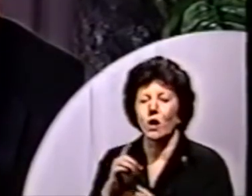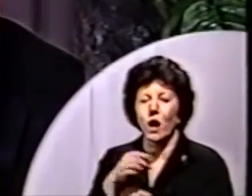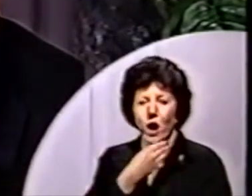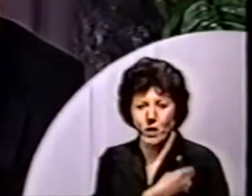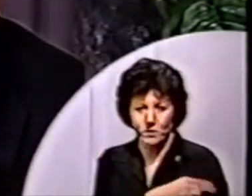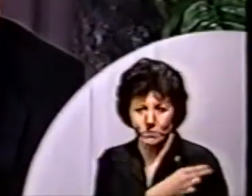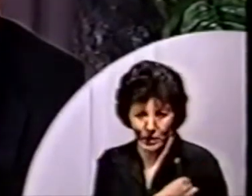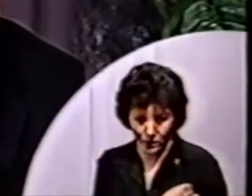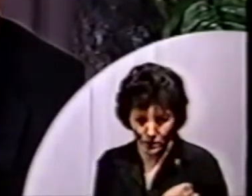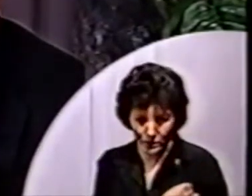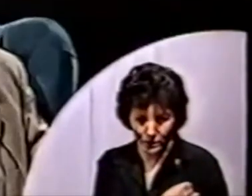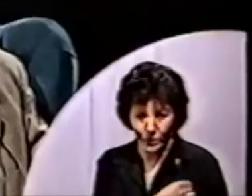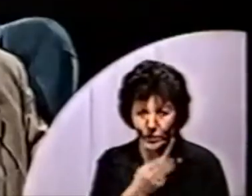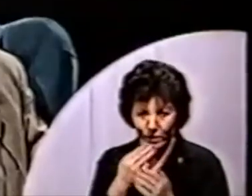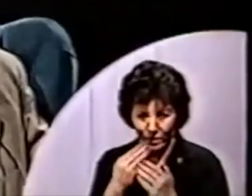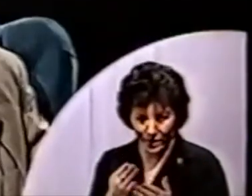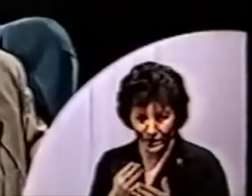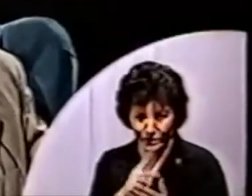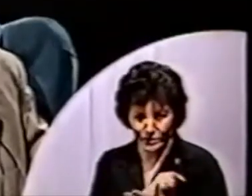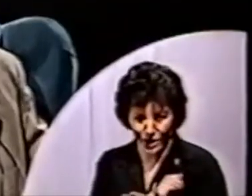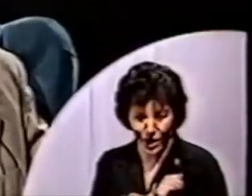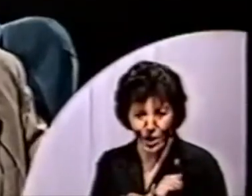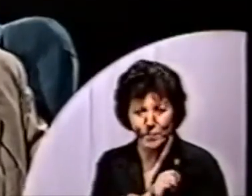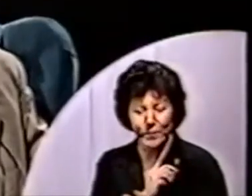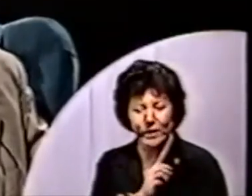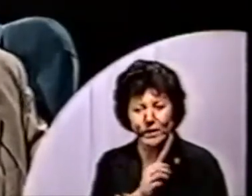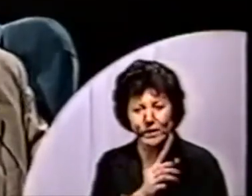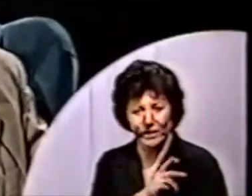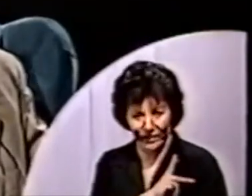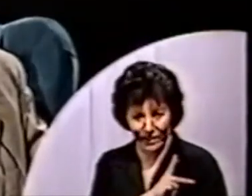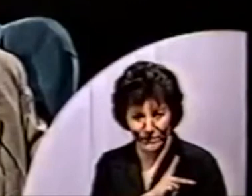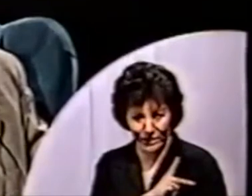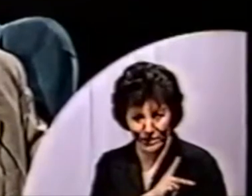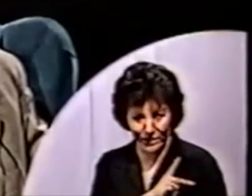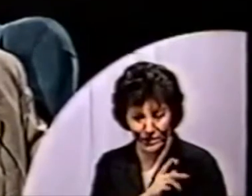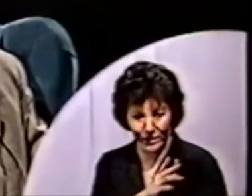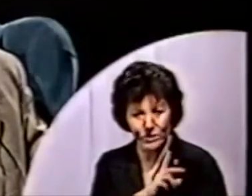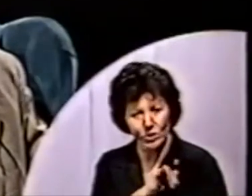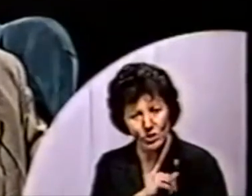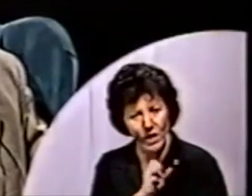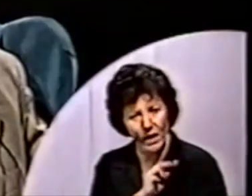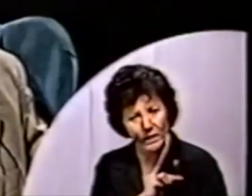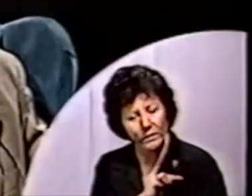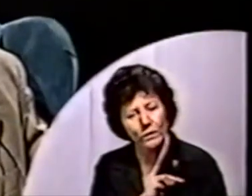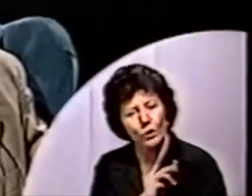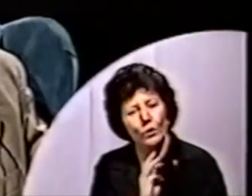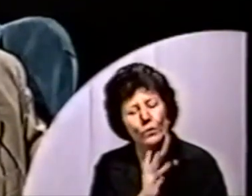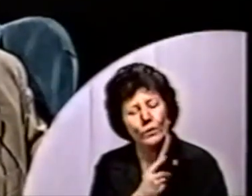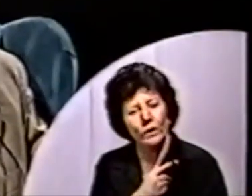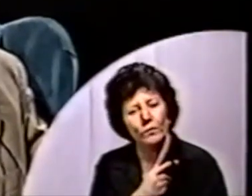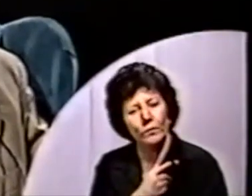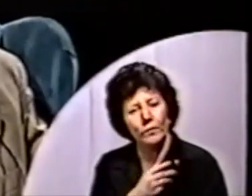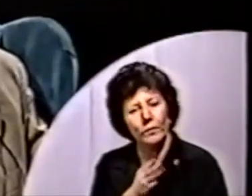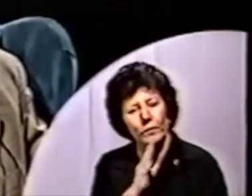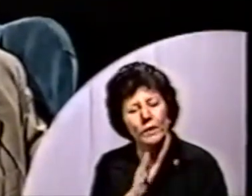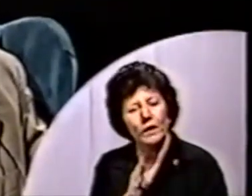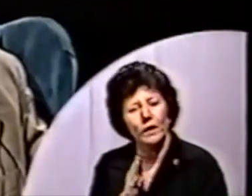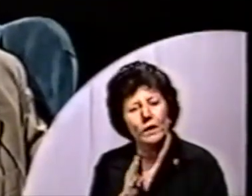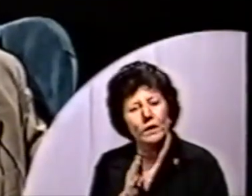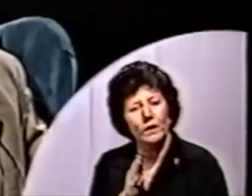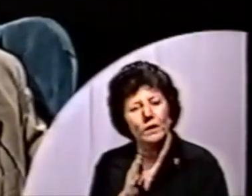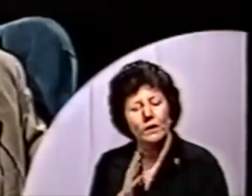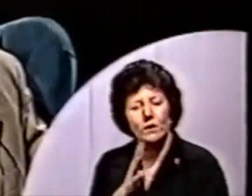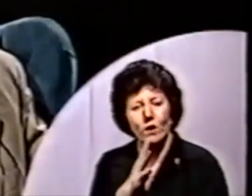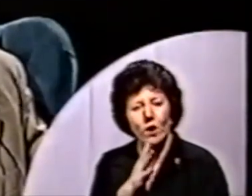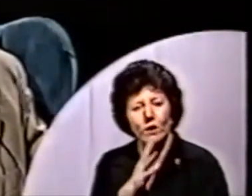Okay. Well, thank you very much. Thank you, Tom, Kevin. Thank you, Jan. We'll be covering another half